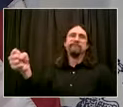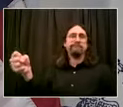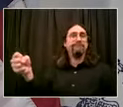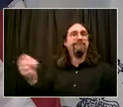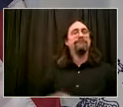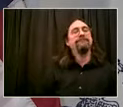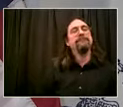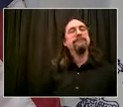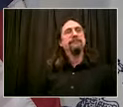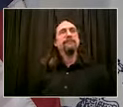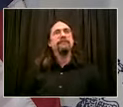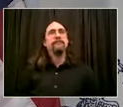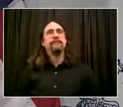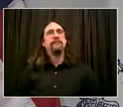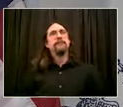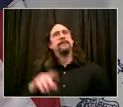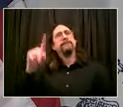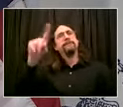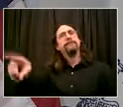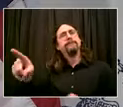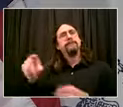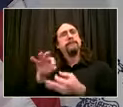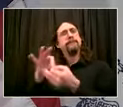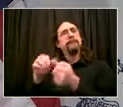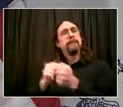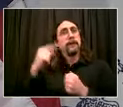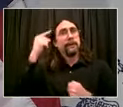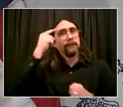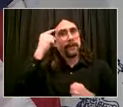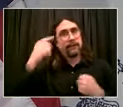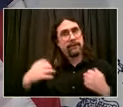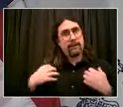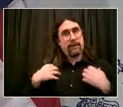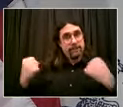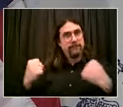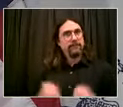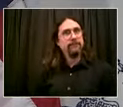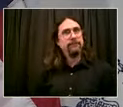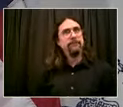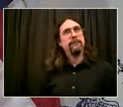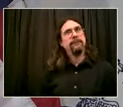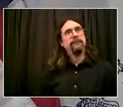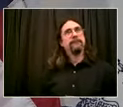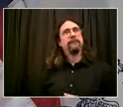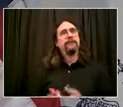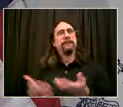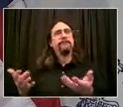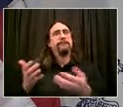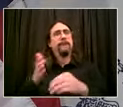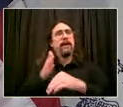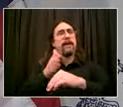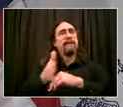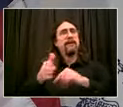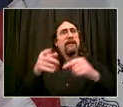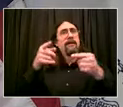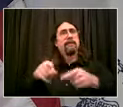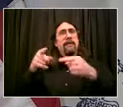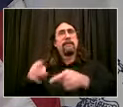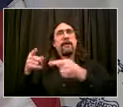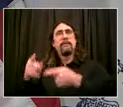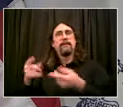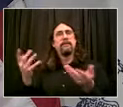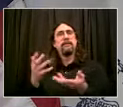promised a review after the brutal deaths in Chinatown of the city's mental health apparatus. You said it would be completed in 30 days. I